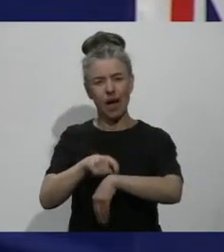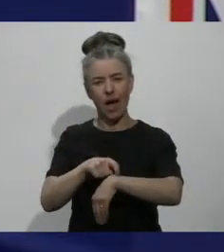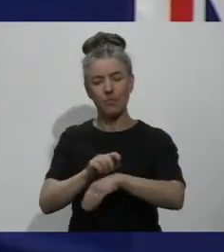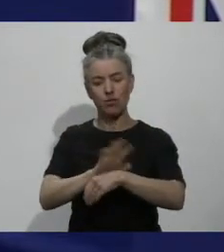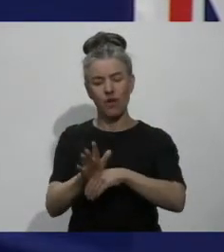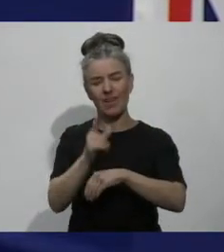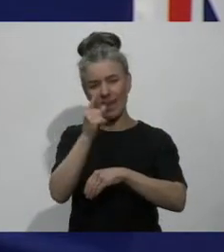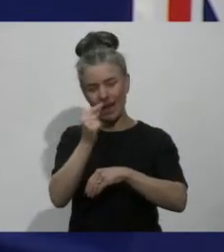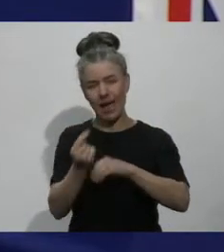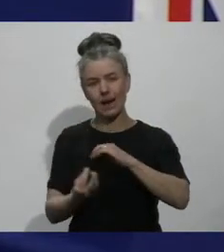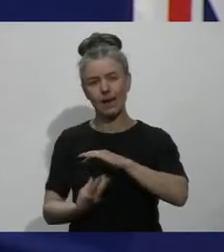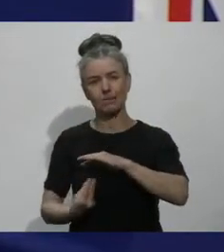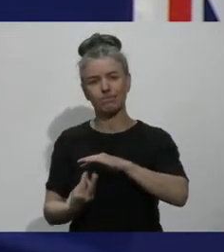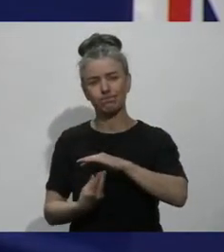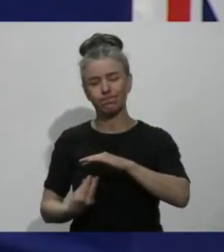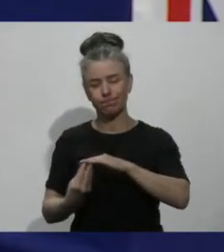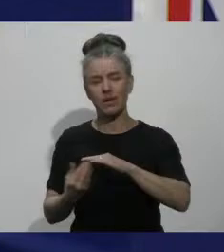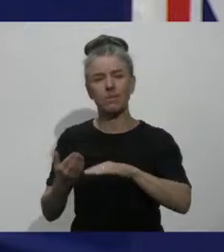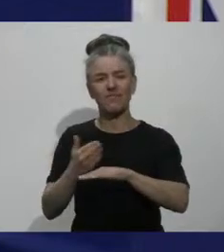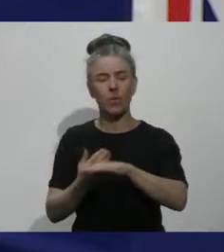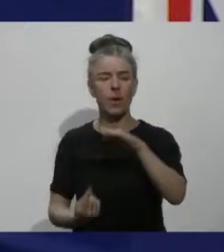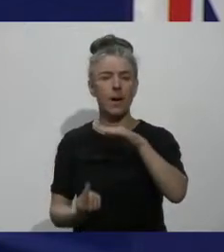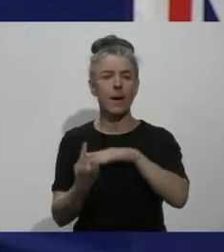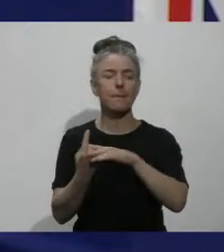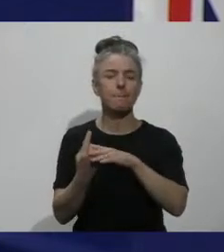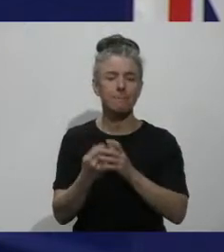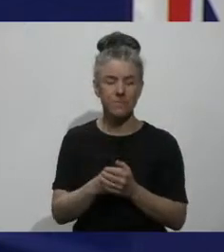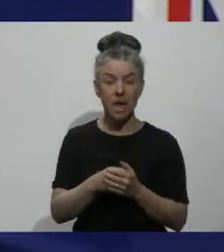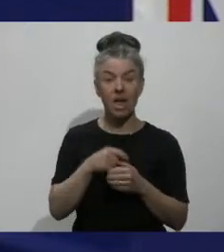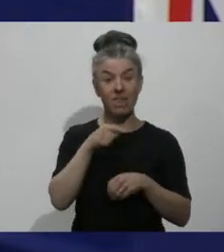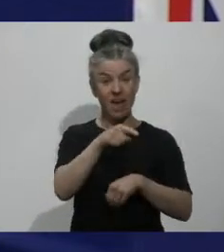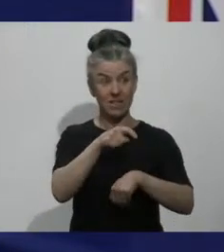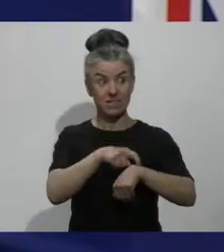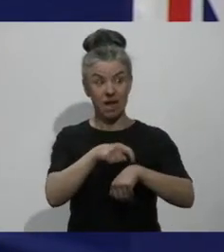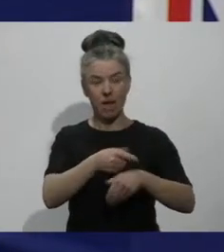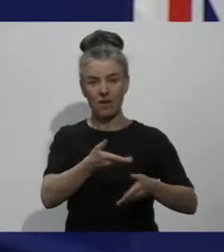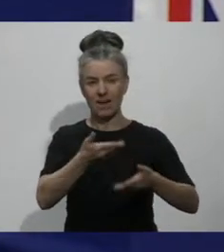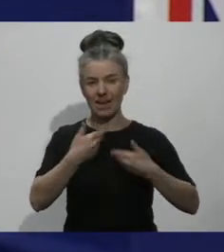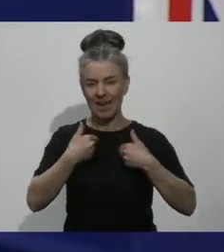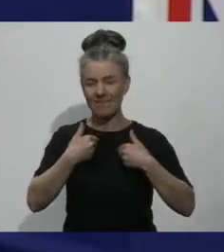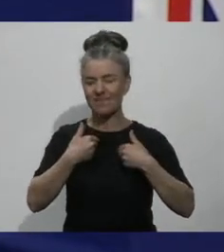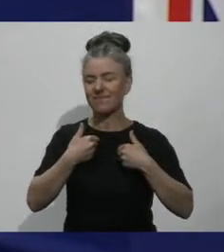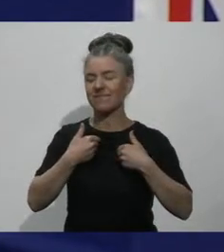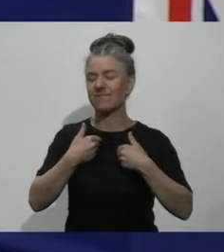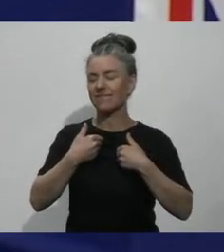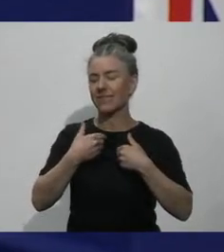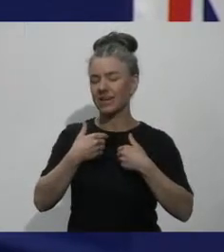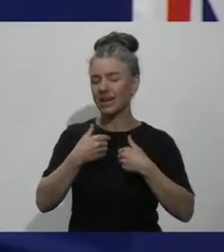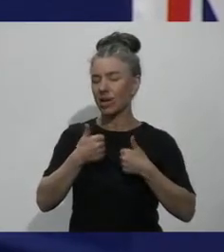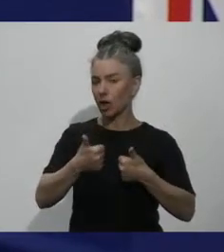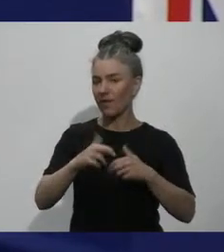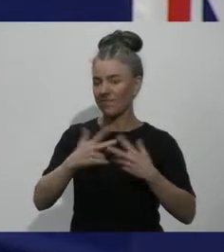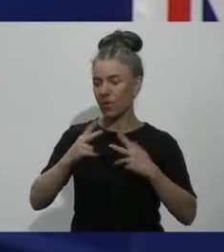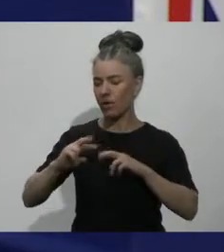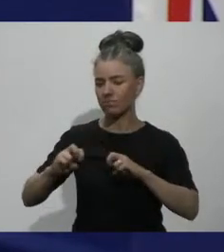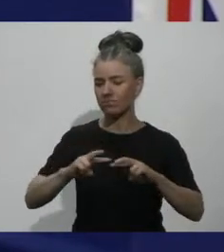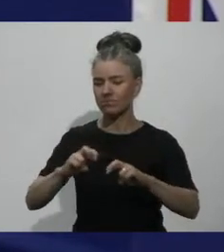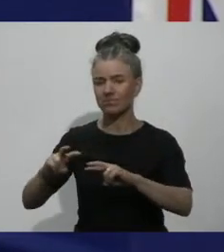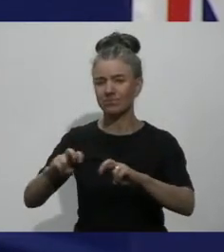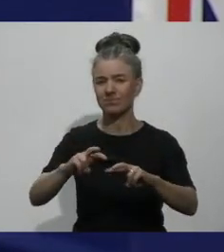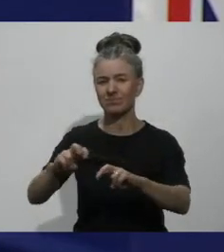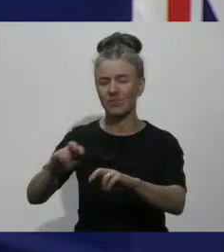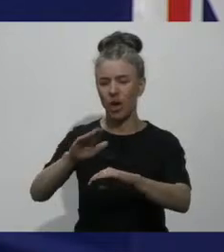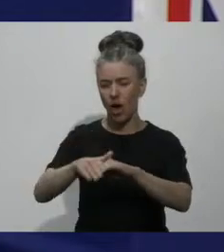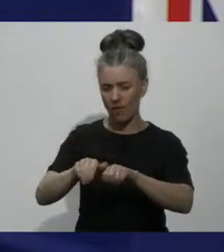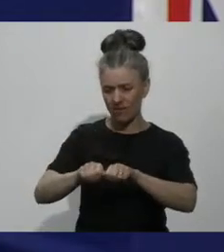here is we feel that will give us sufficient time to have absolutely determined the extent of the current